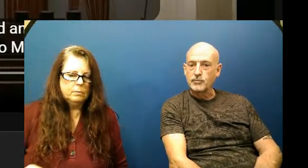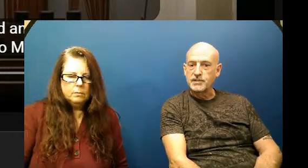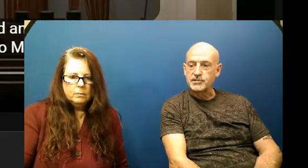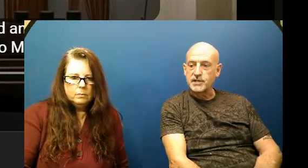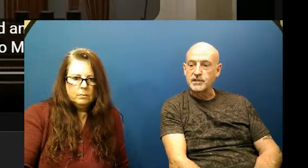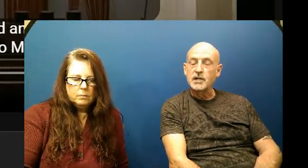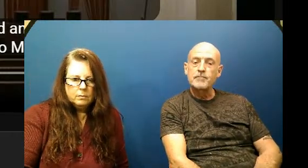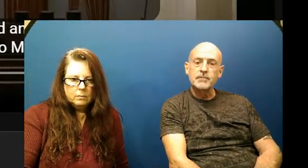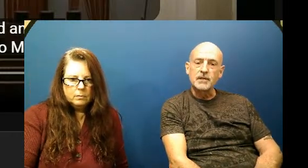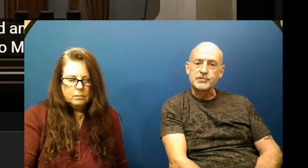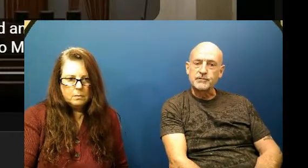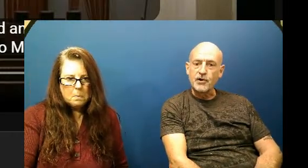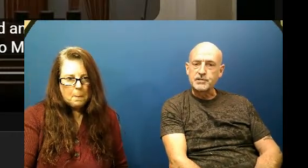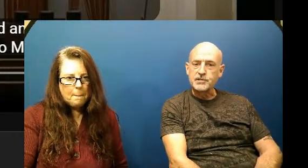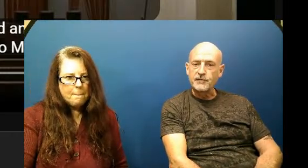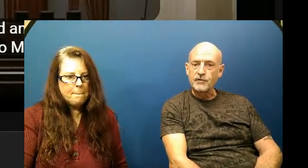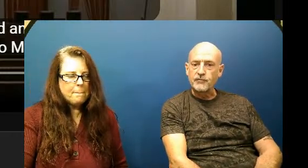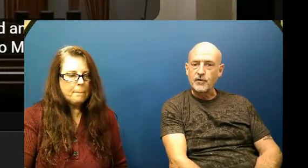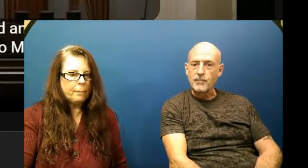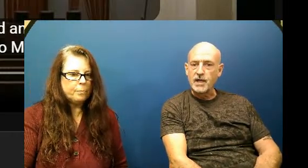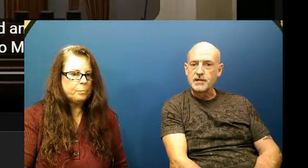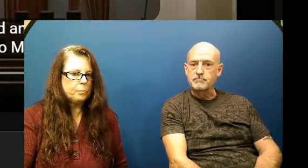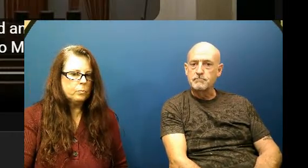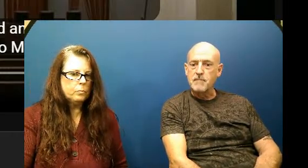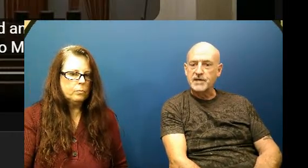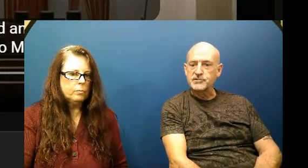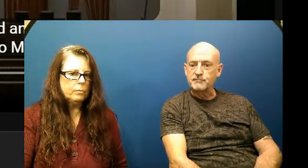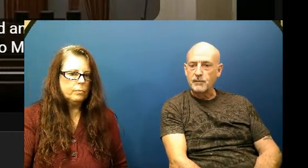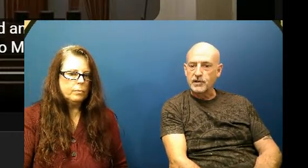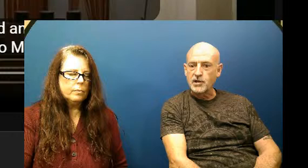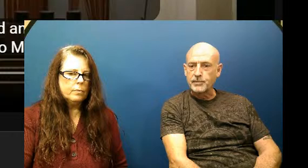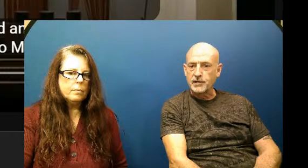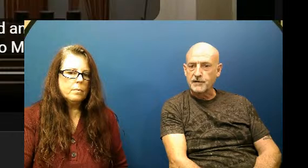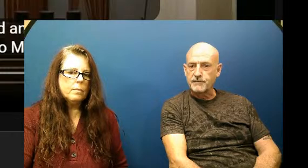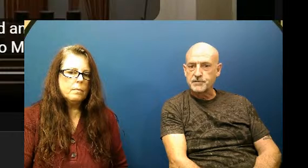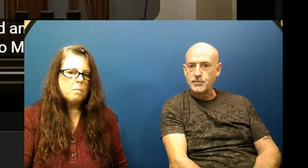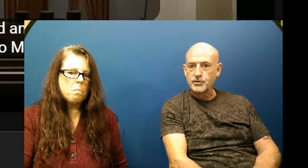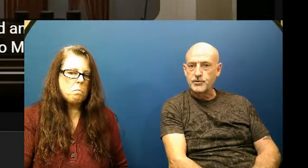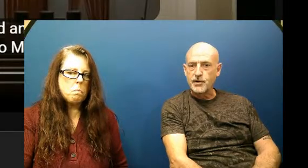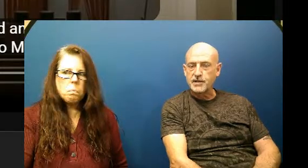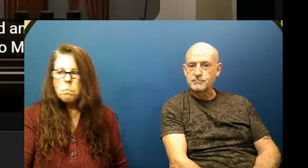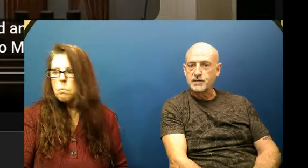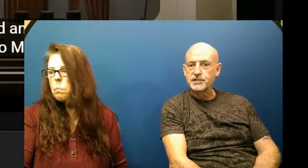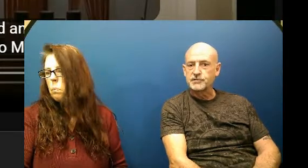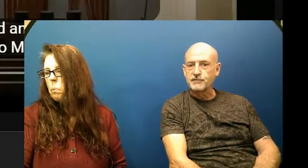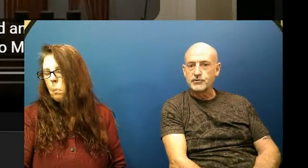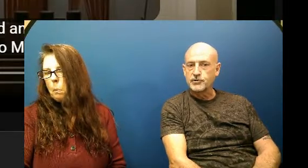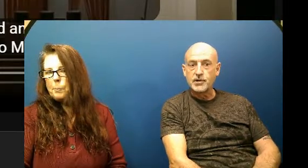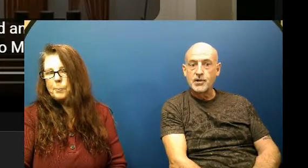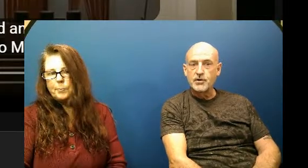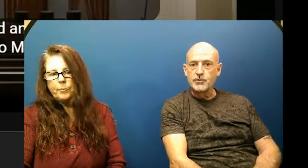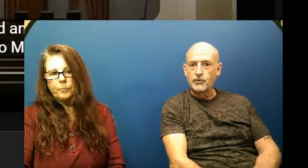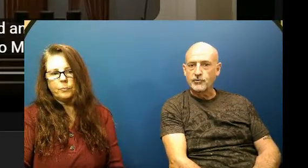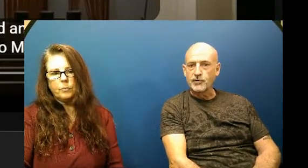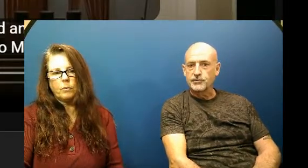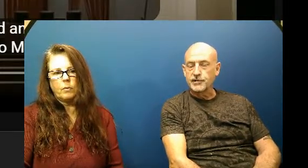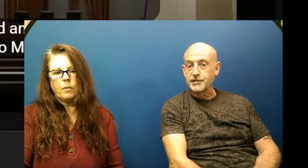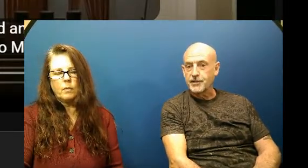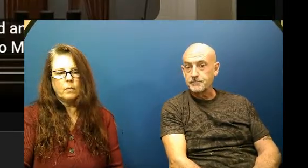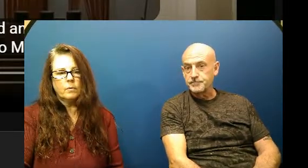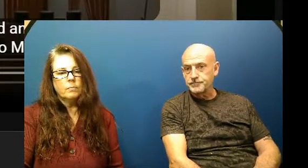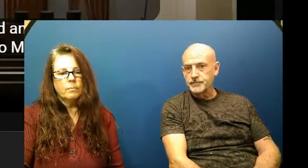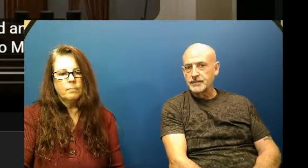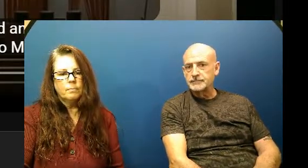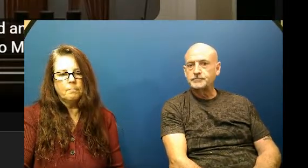Lobby would be sending. This is very different from a massive public company like Facebook, who has millions of owners who don't agree on